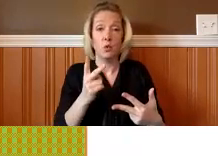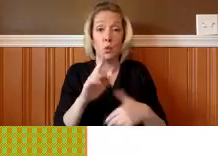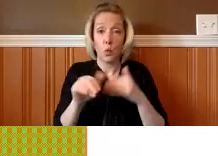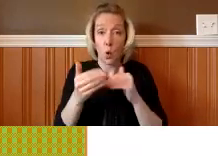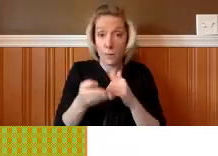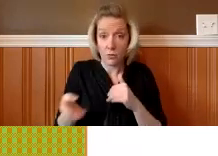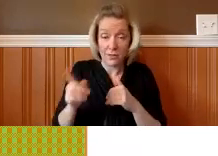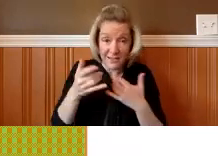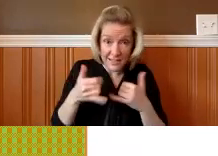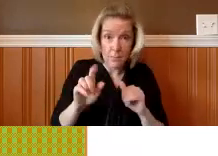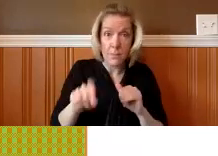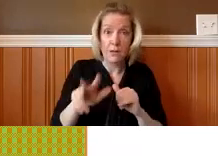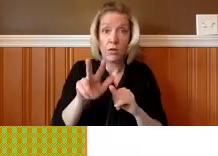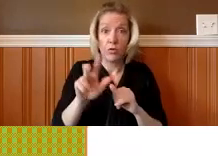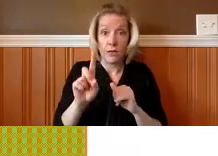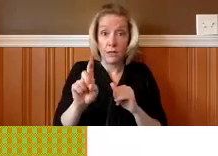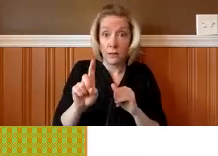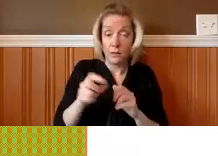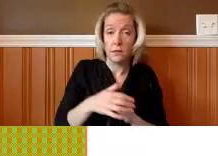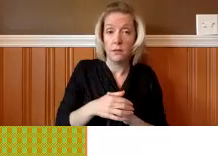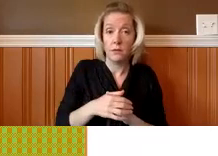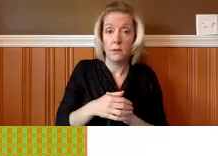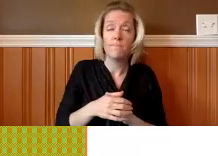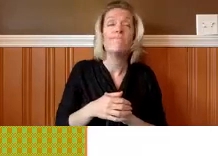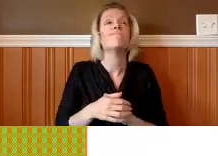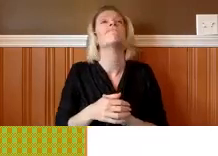All materials in phase 2,